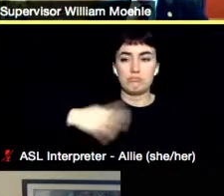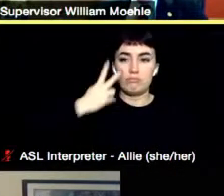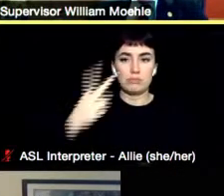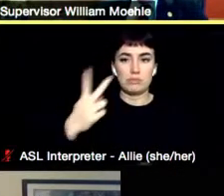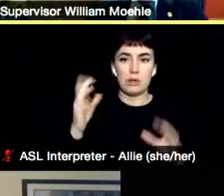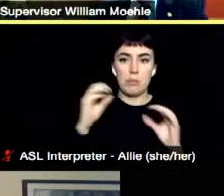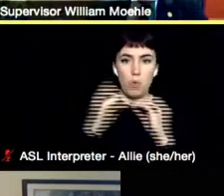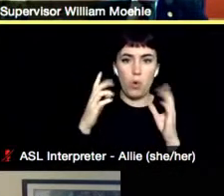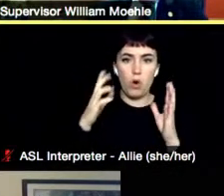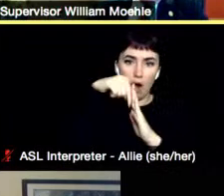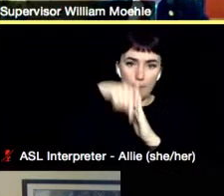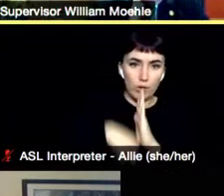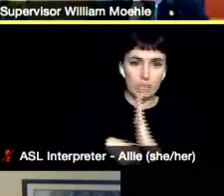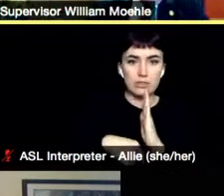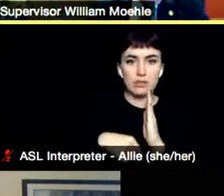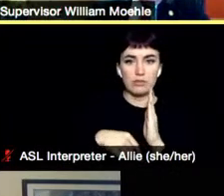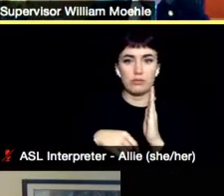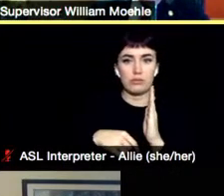more comprehensive